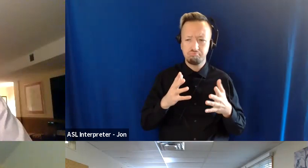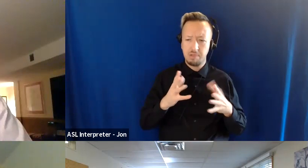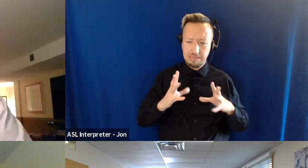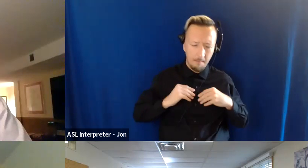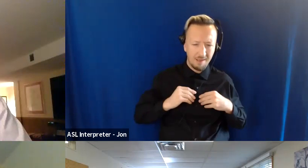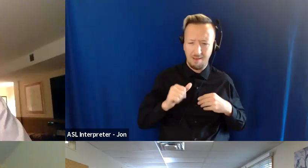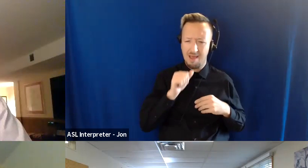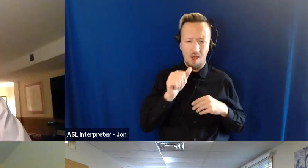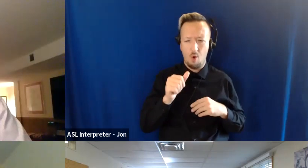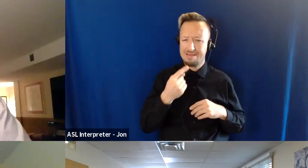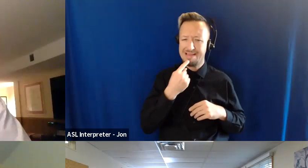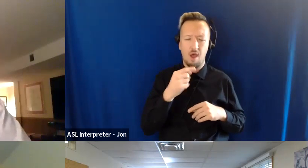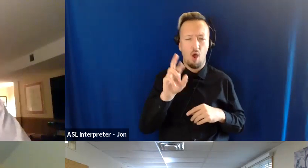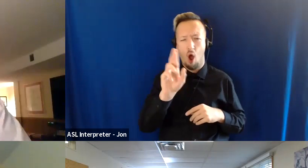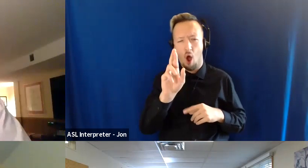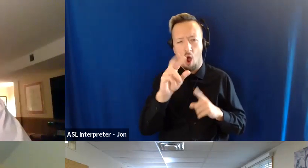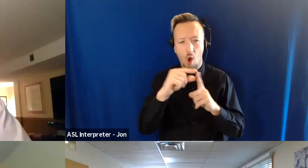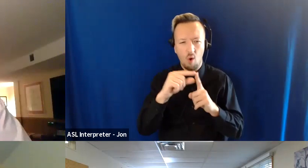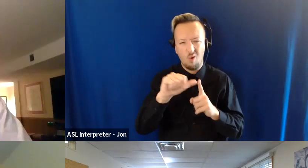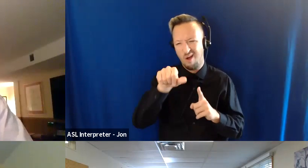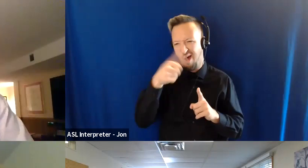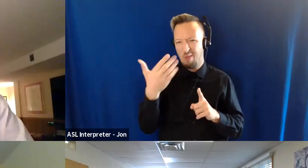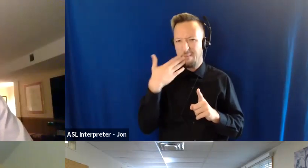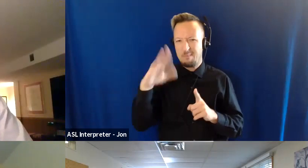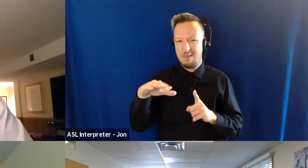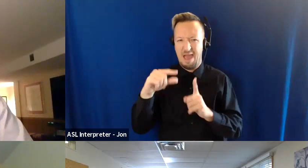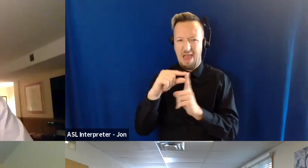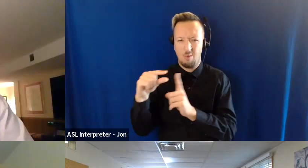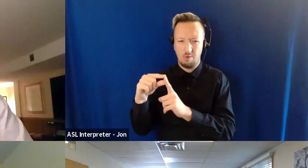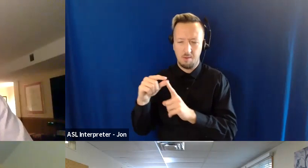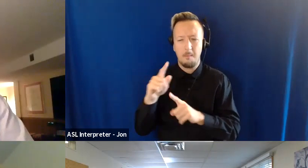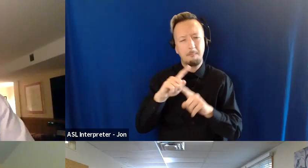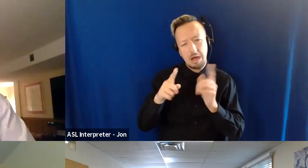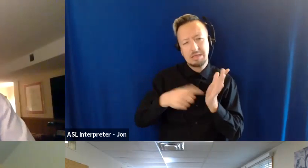word anymore or other nasty comments like that, but there still are jokes that come around.